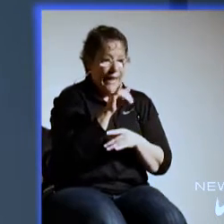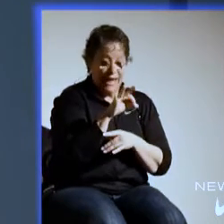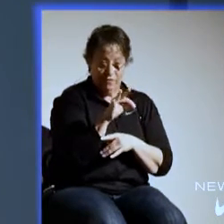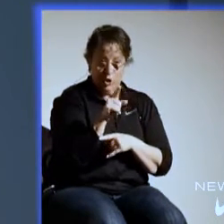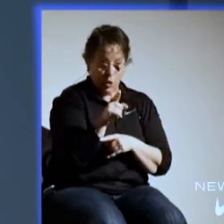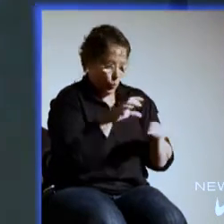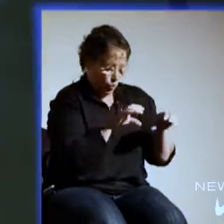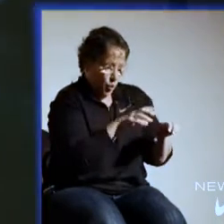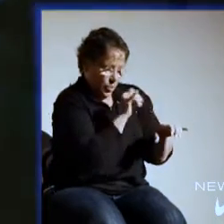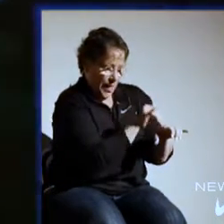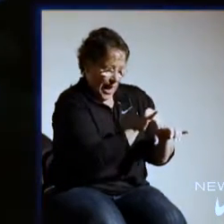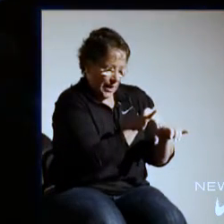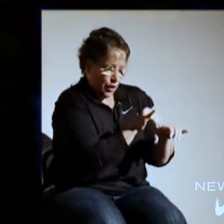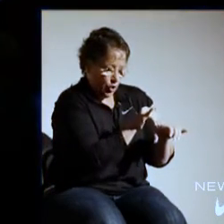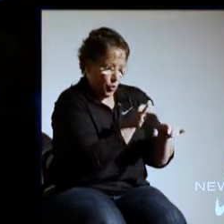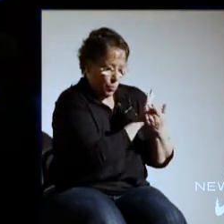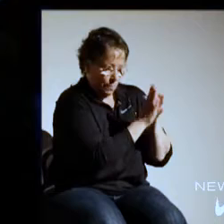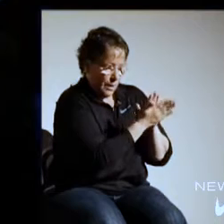So,